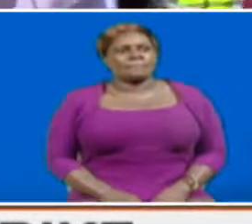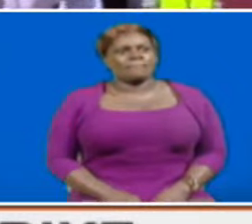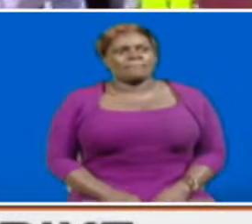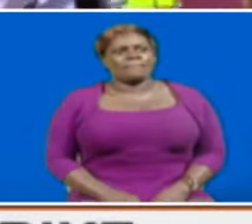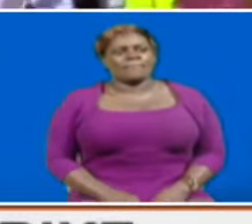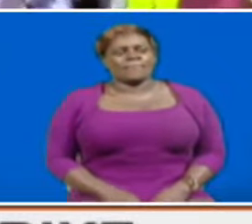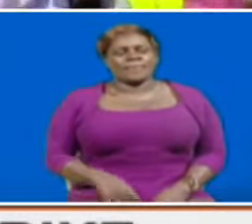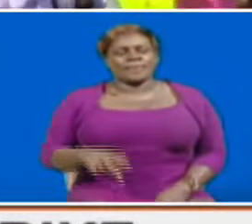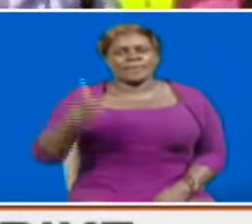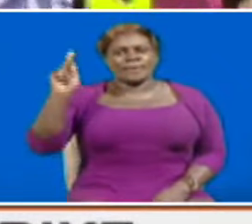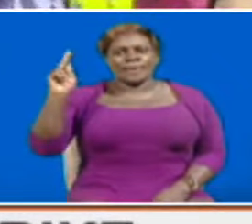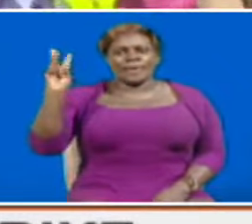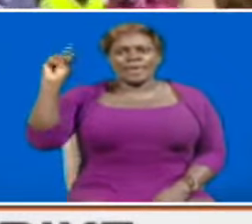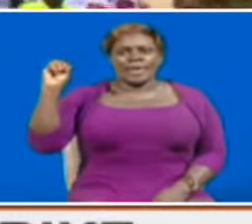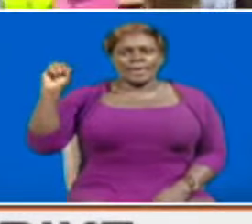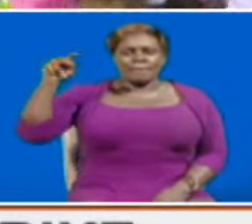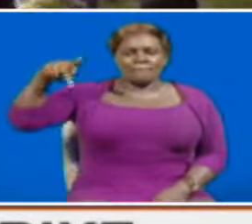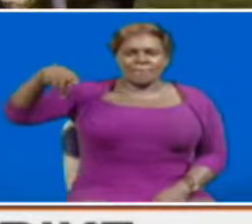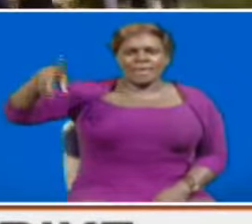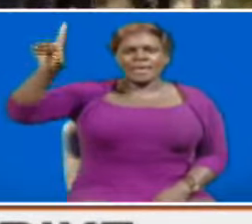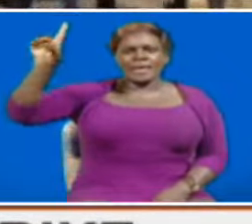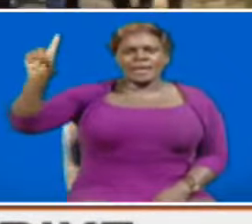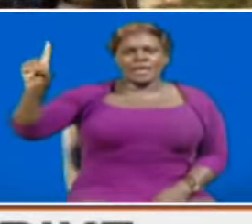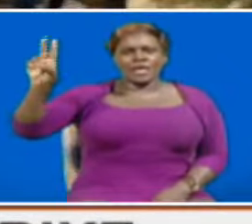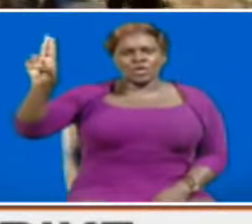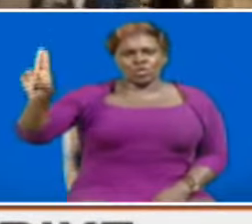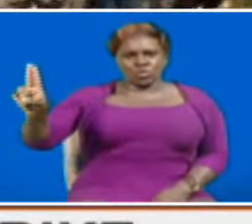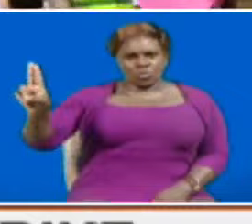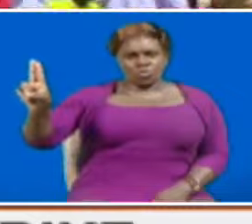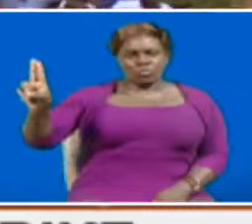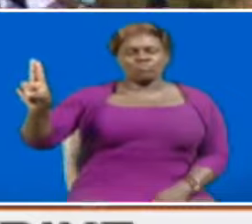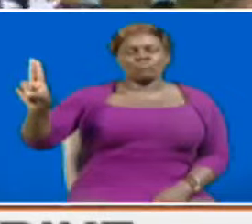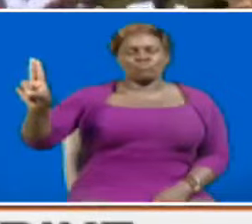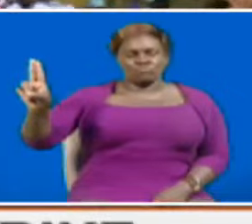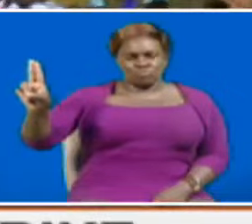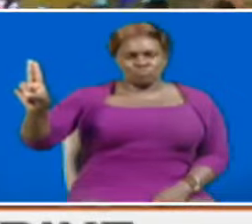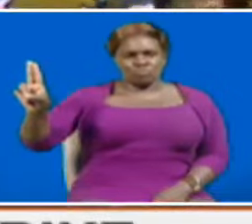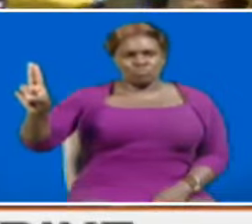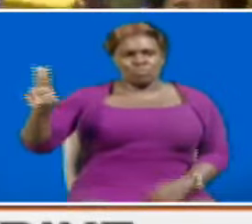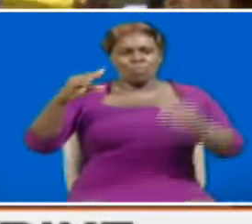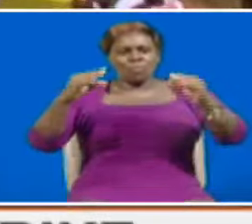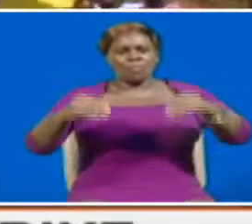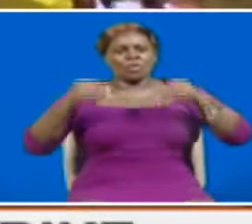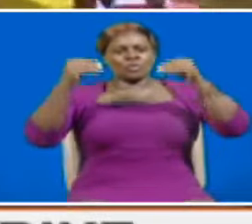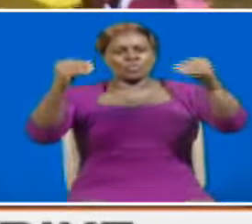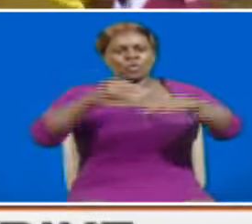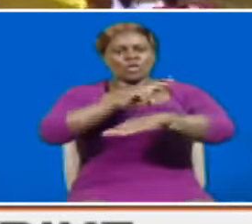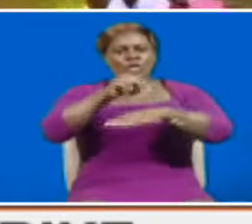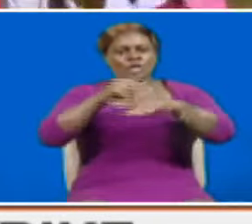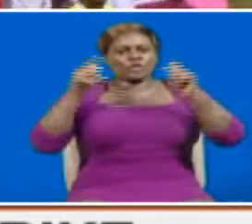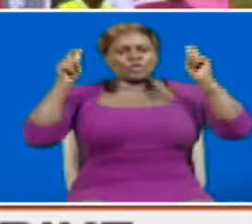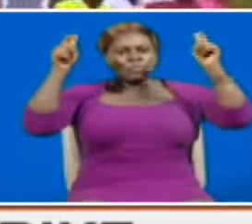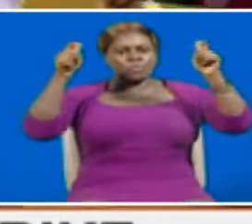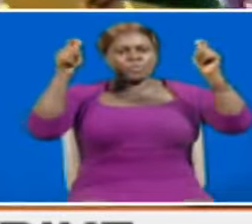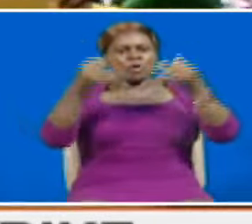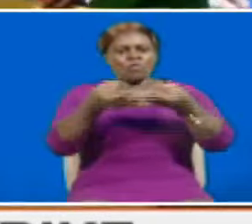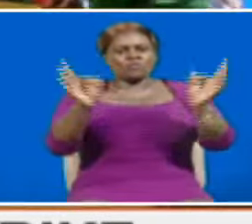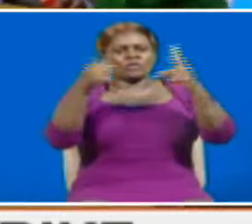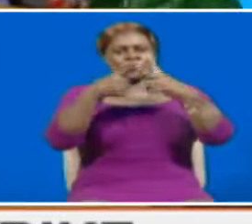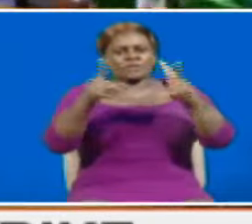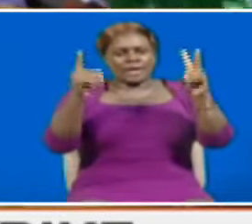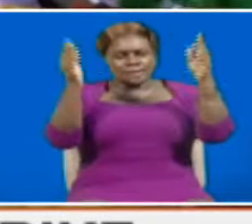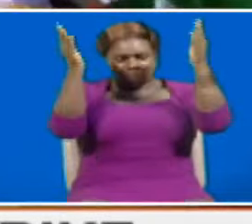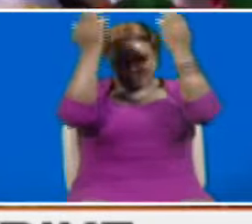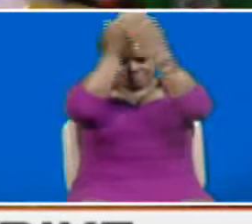The Kenya Medical Practitioners Pharmacist Dentist Union, KMPDU, has postponed the nationwide strike, which was to officially commence on the night